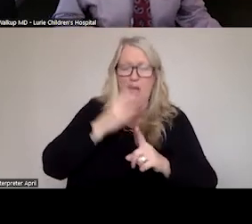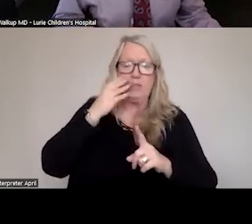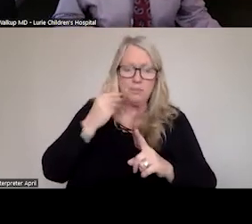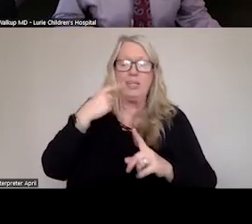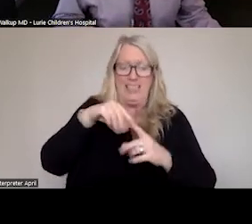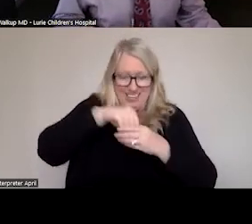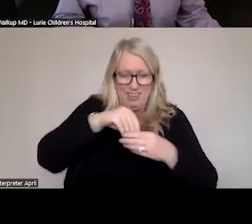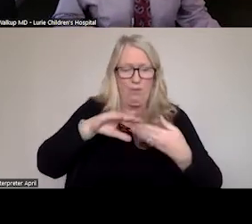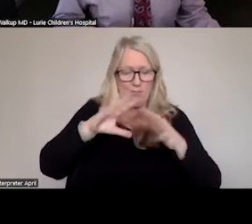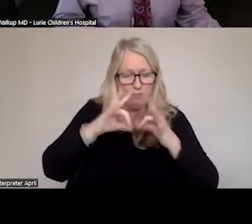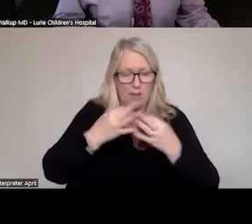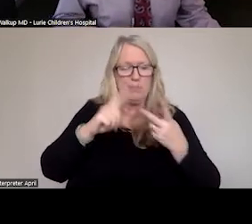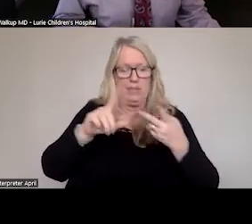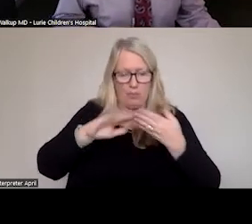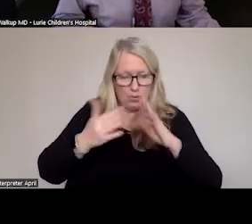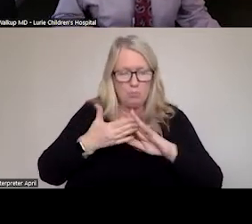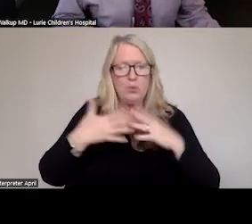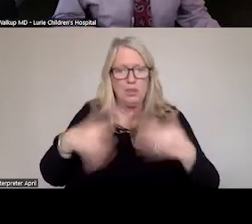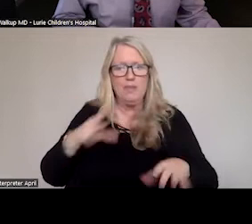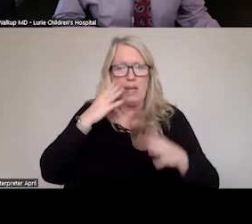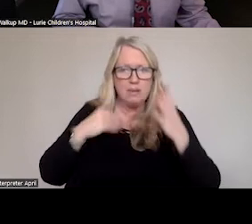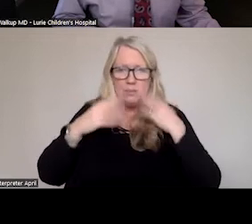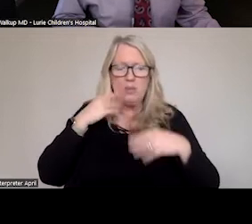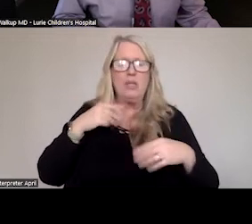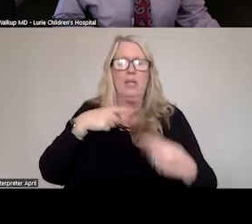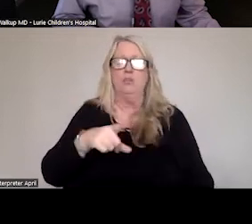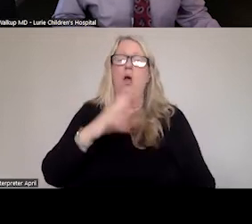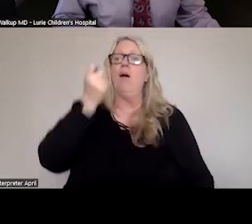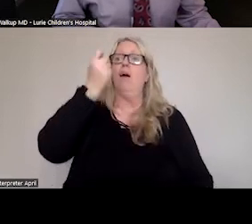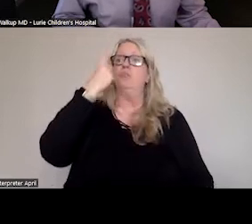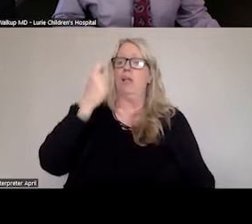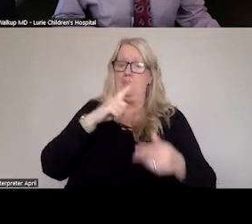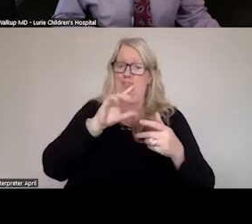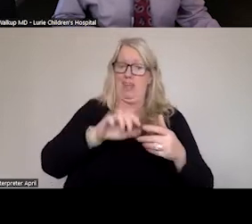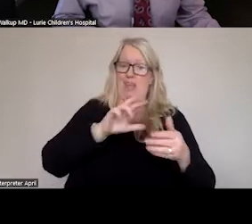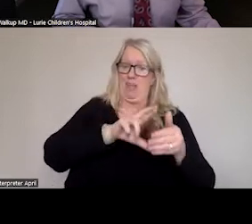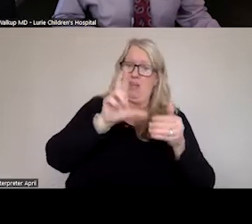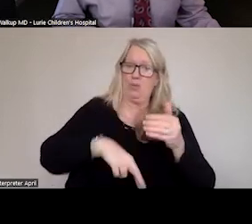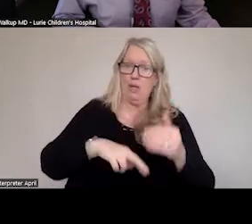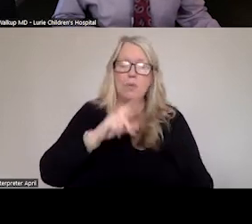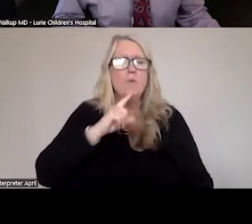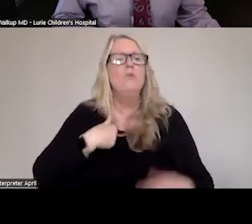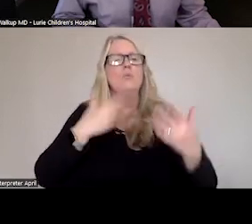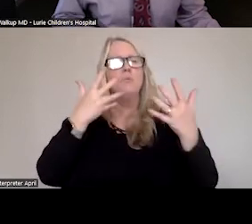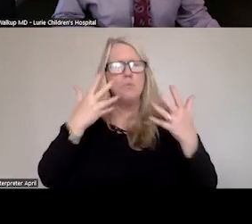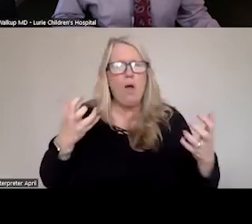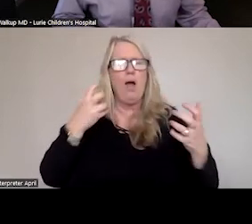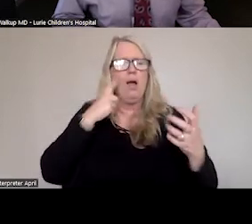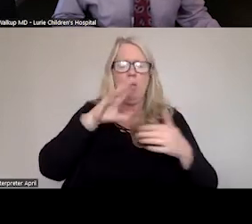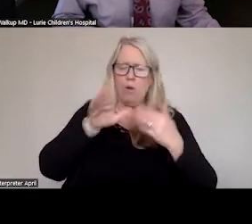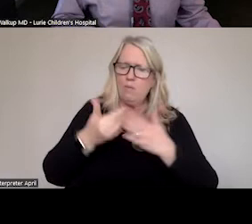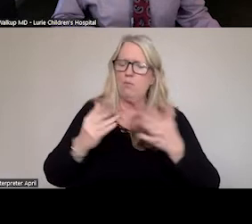their community. That idea that that's the natural outcome is really something we want to make intentional with